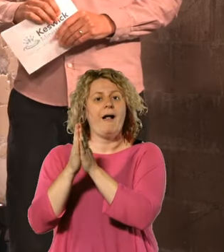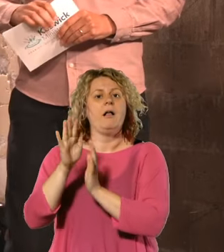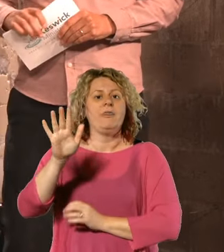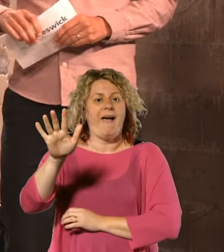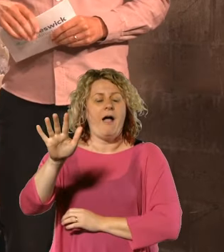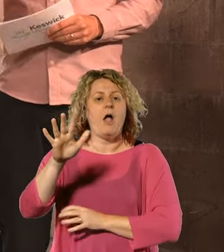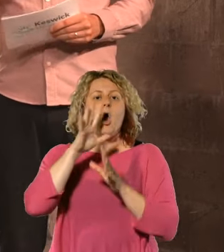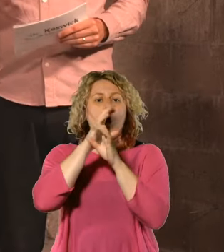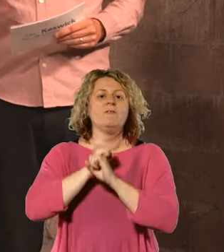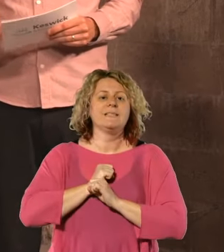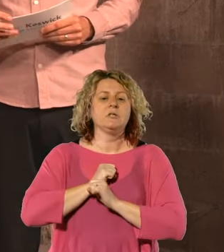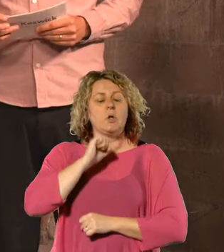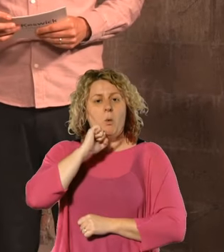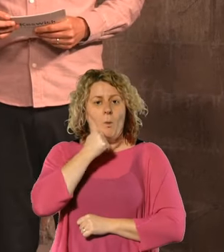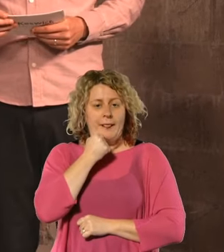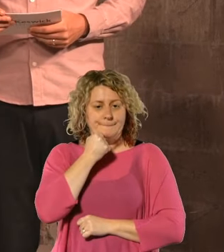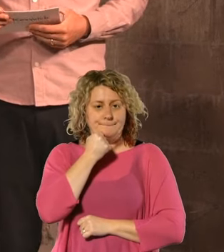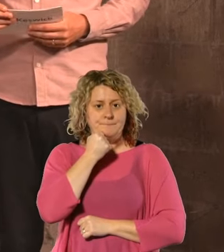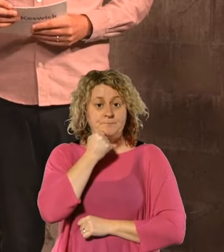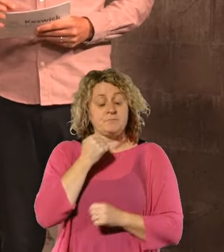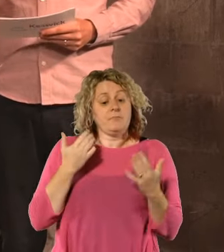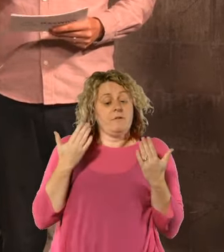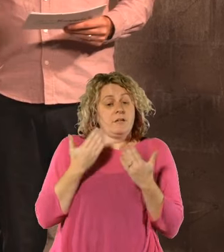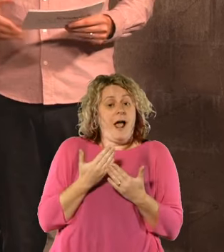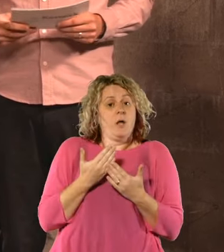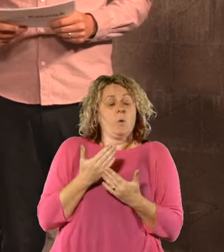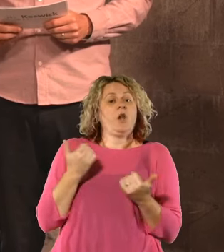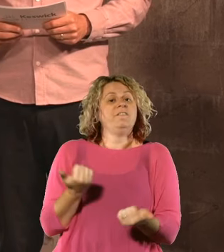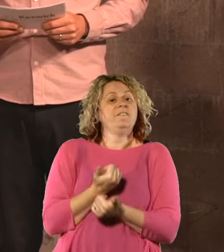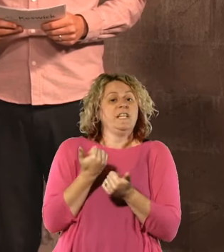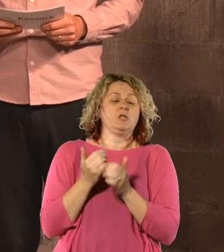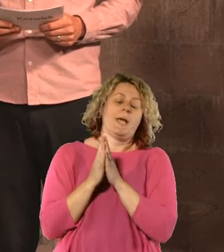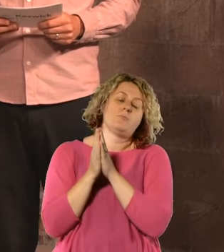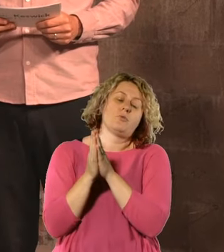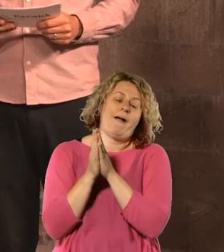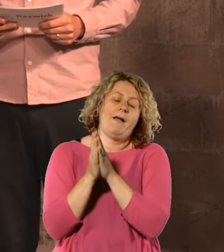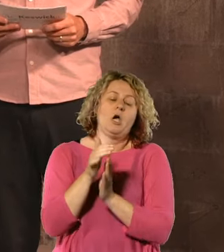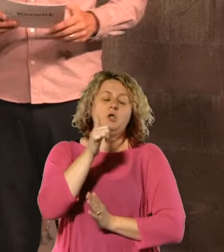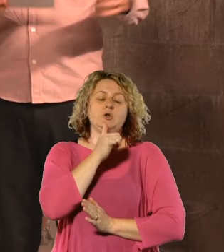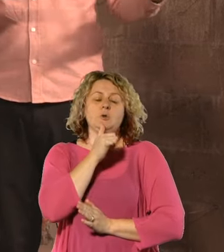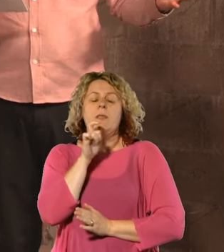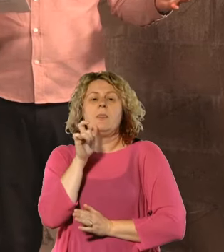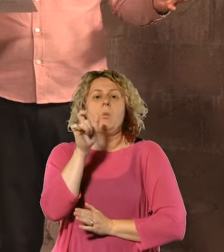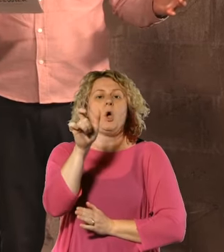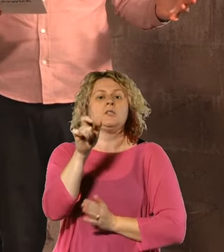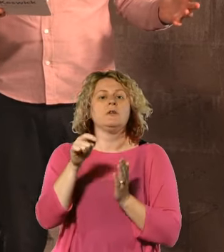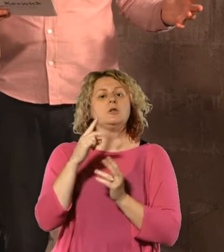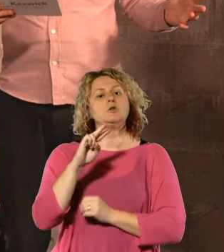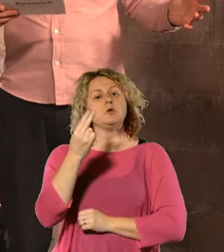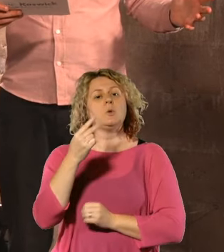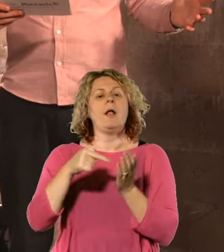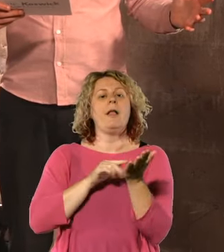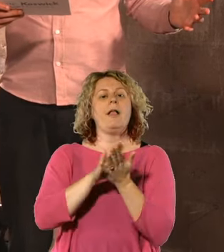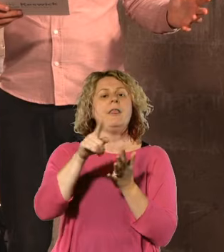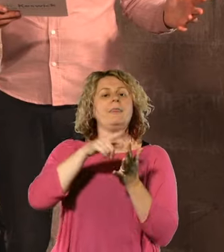by praying. And to do that, I'm going to pray the words which we had read from 2 Thessalonians. So why don't you join me as we pray?